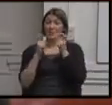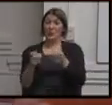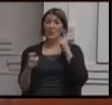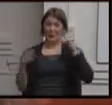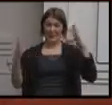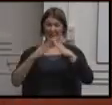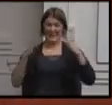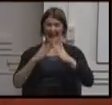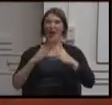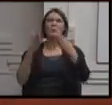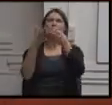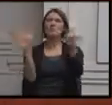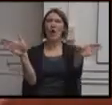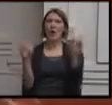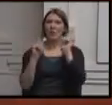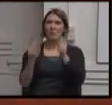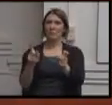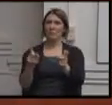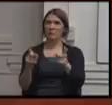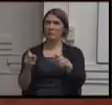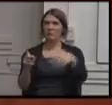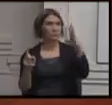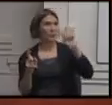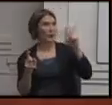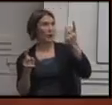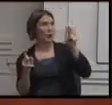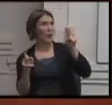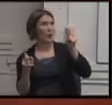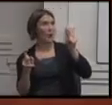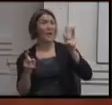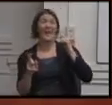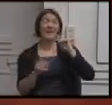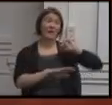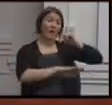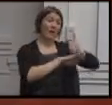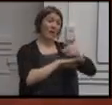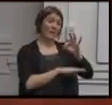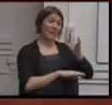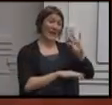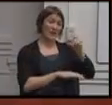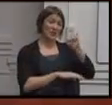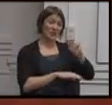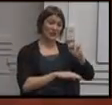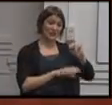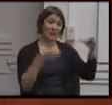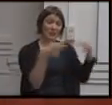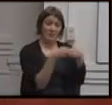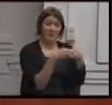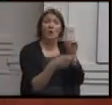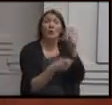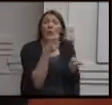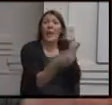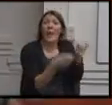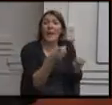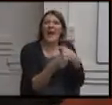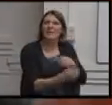being lumped into the general fund, that principle of charitable intent would be preserved. It's worth considering, and